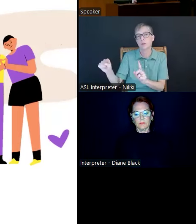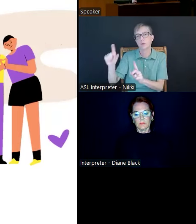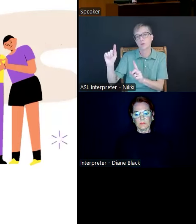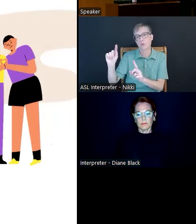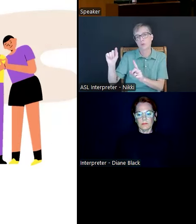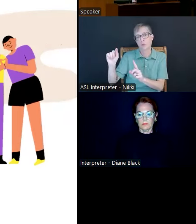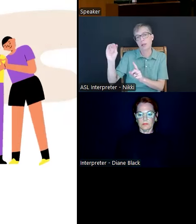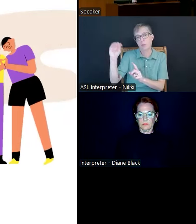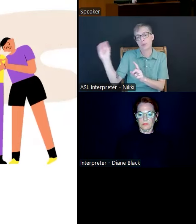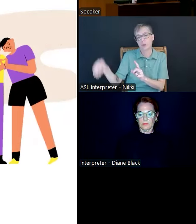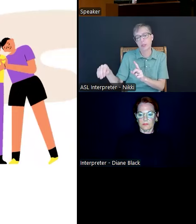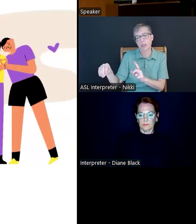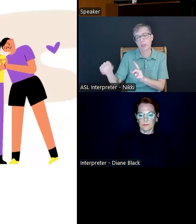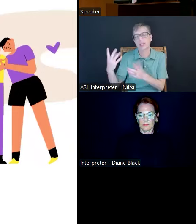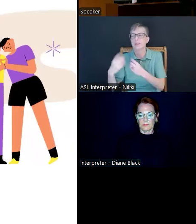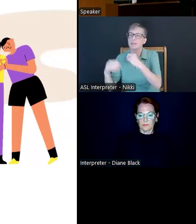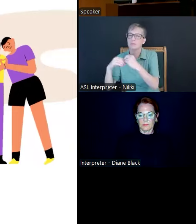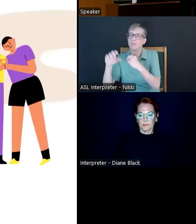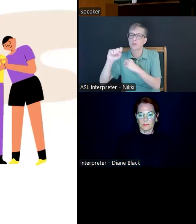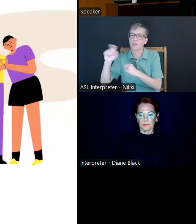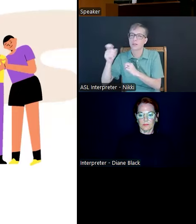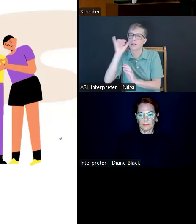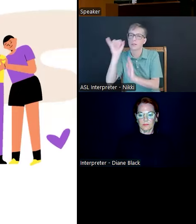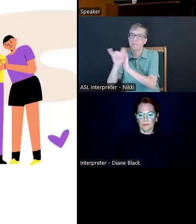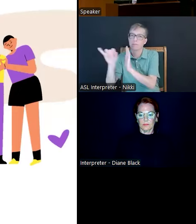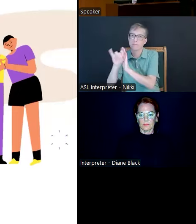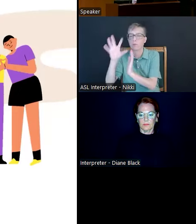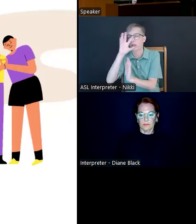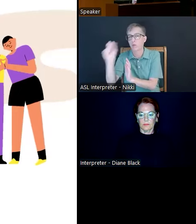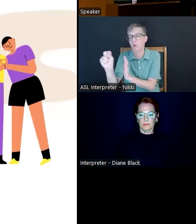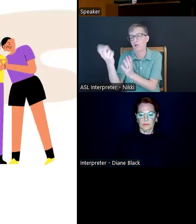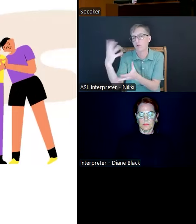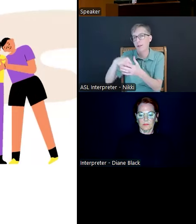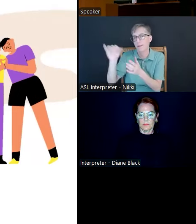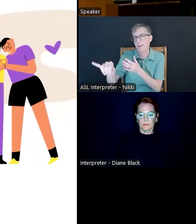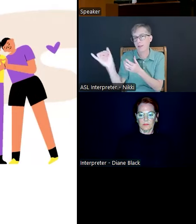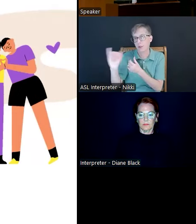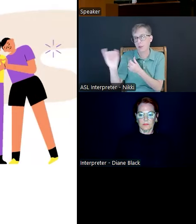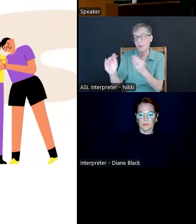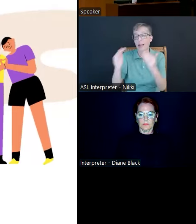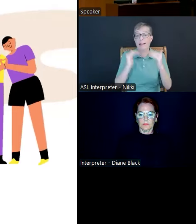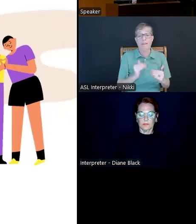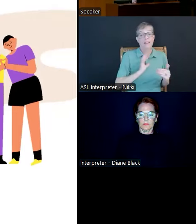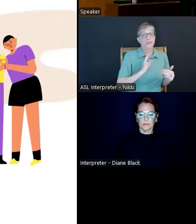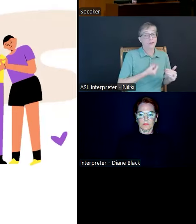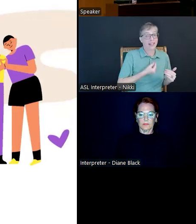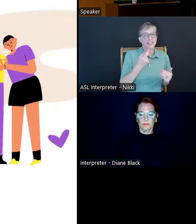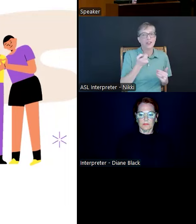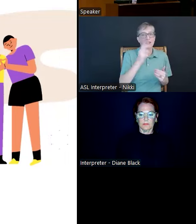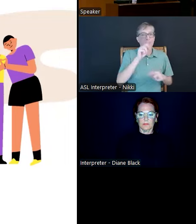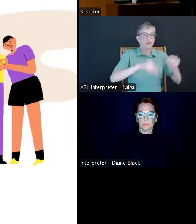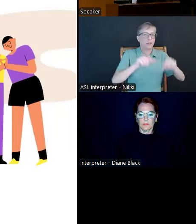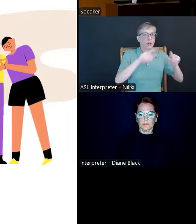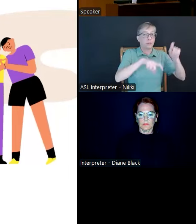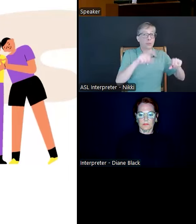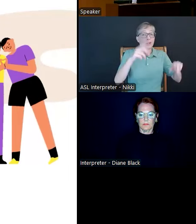sexual orientations in that mix, but we don't ask those questions in research. And then we talk about trans and gender diverse individuals, that number jumps up to